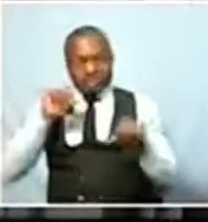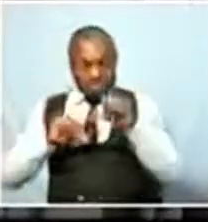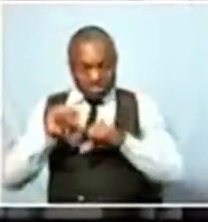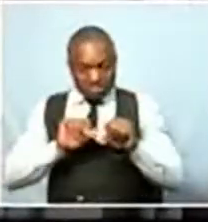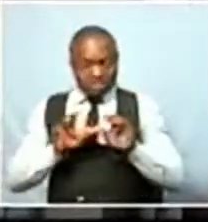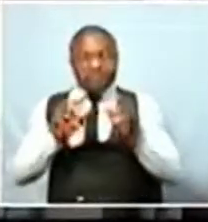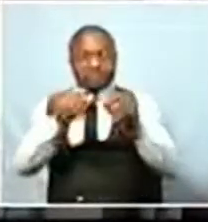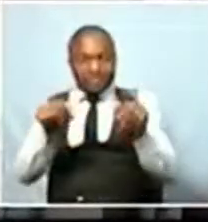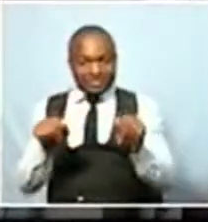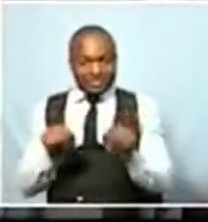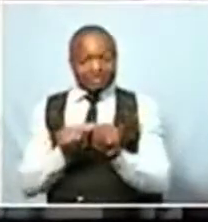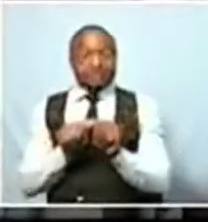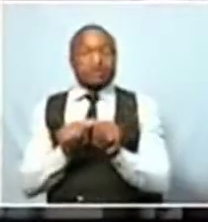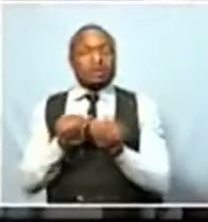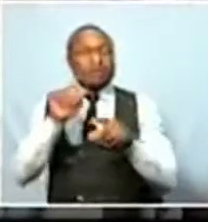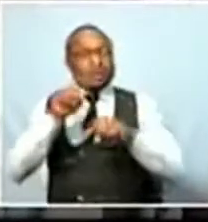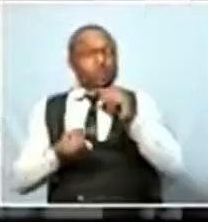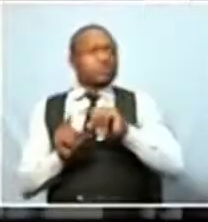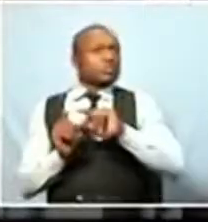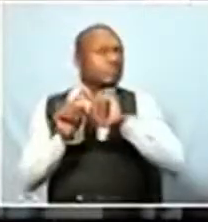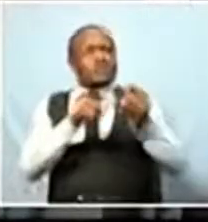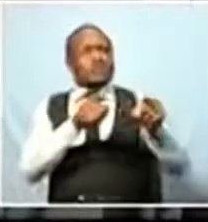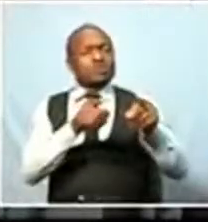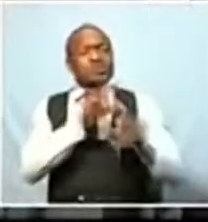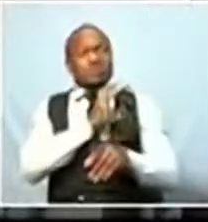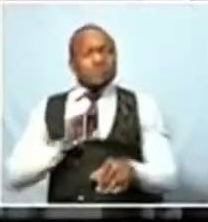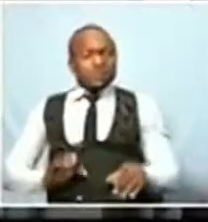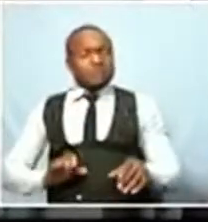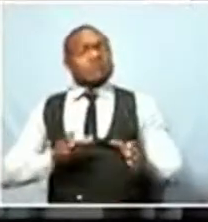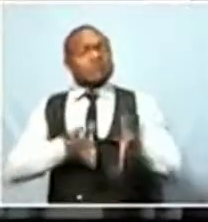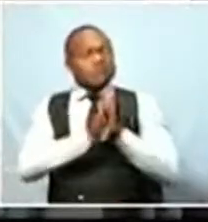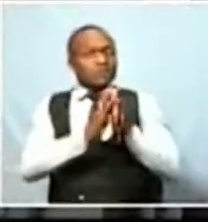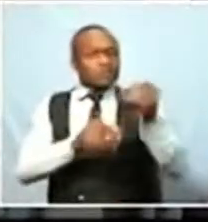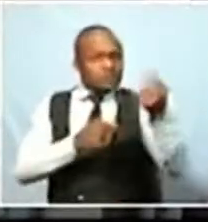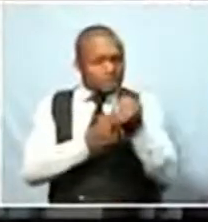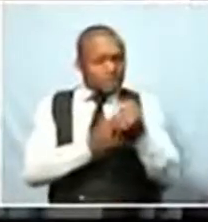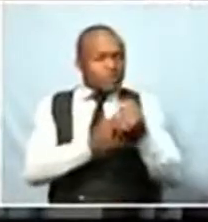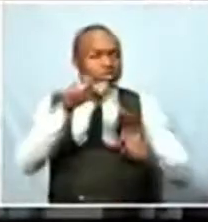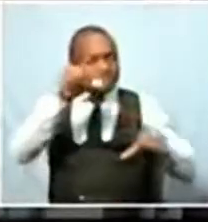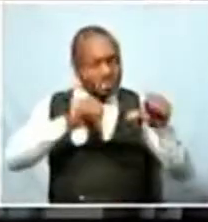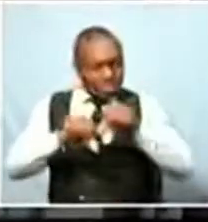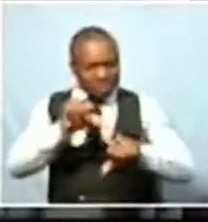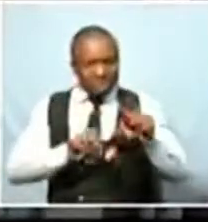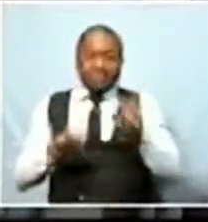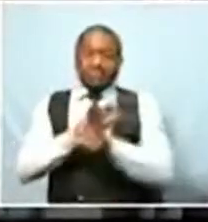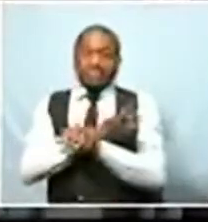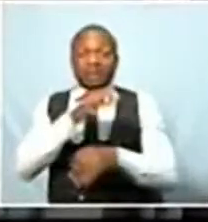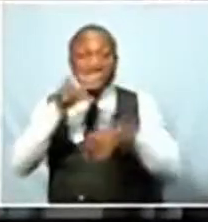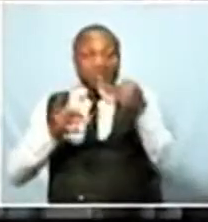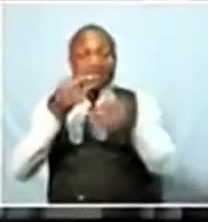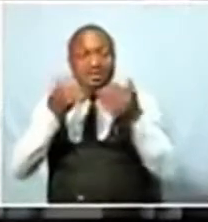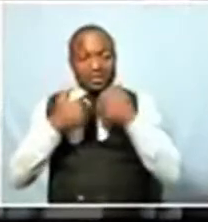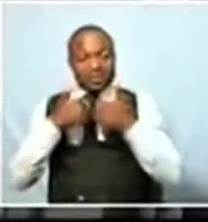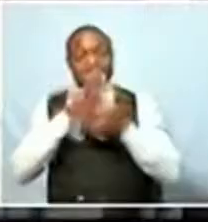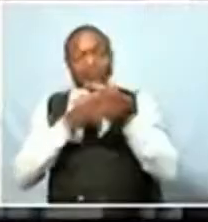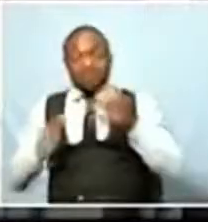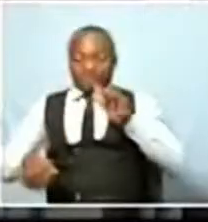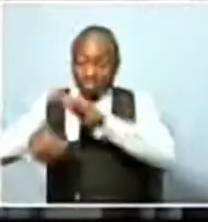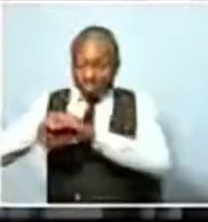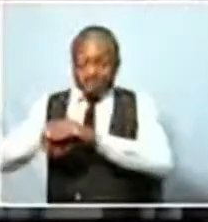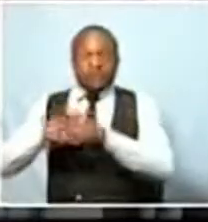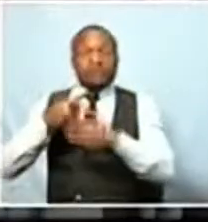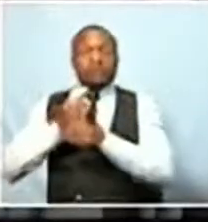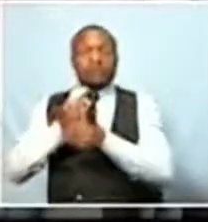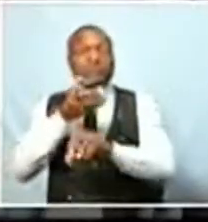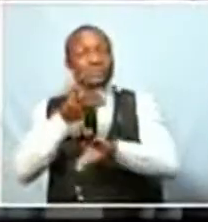for once. You can't be going to auditees and asking them to fund you in order to audit them adequately. If they have something to hide, they just make it difficult